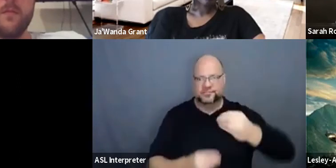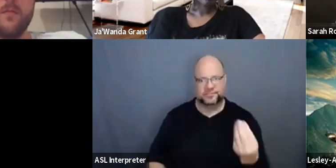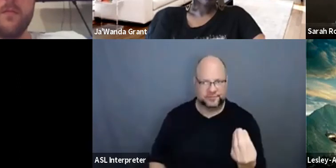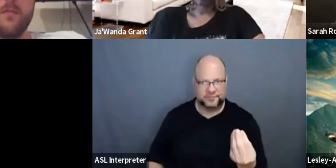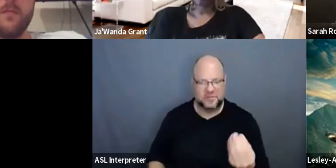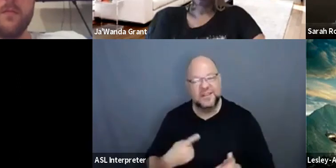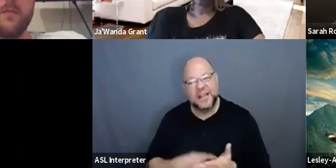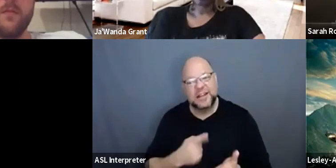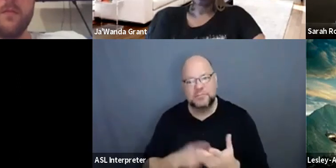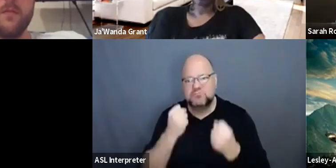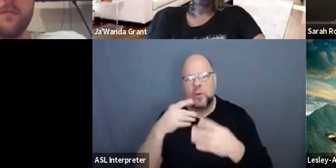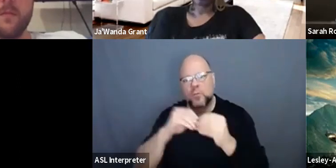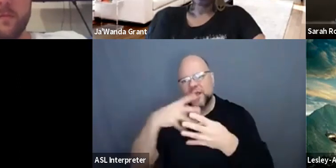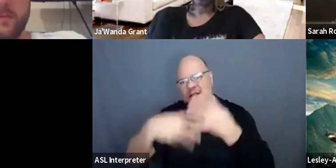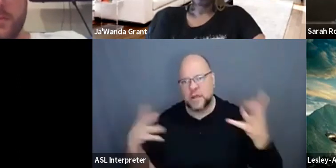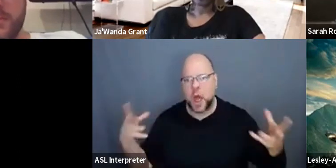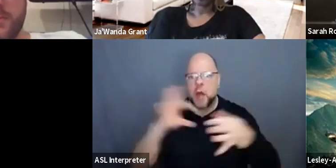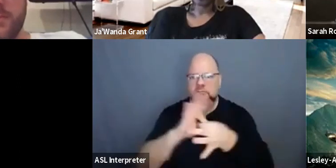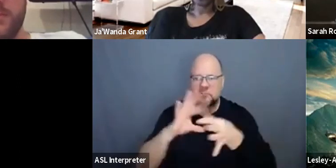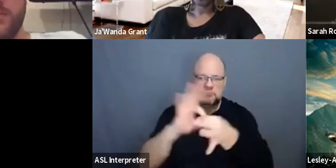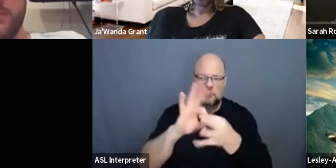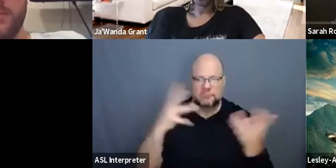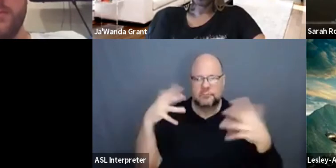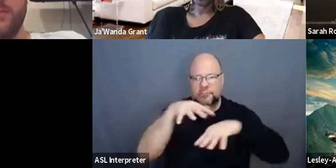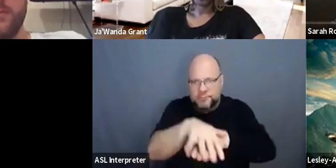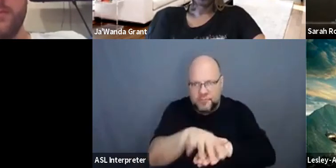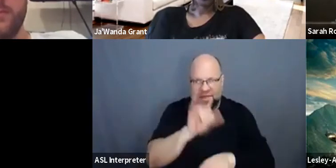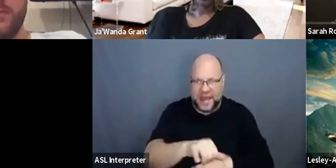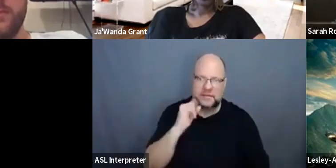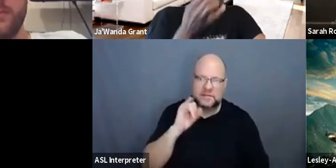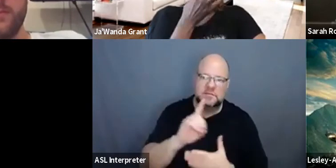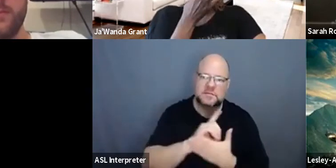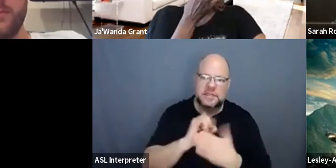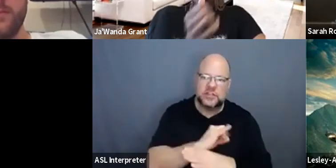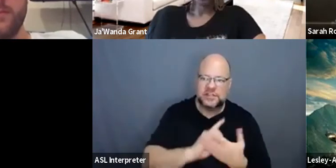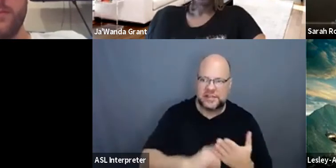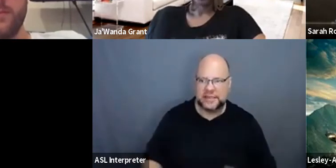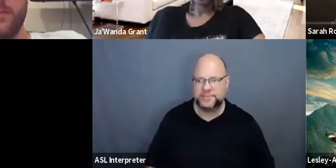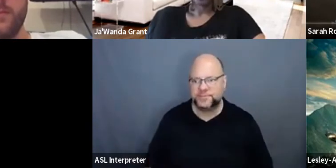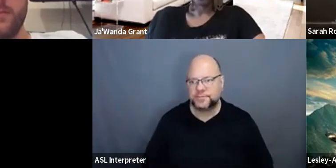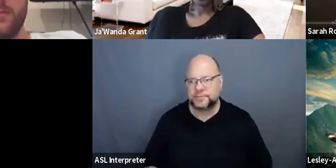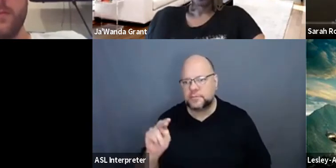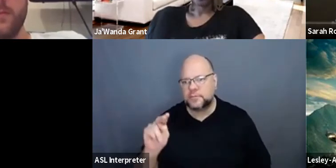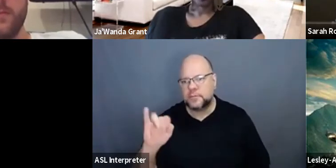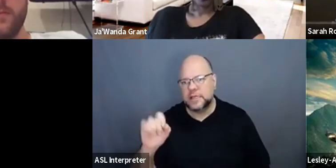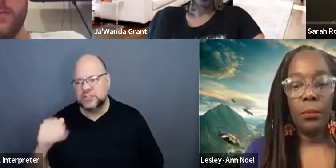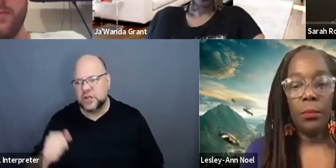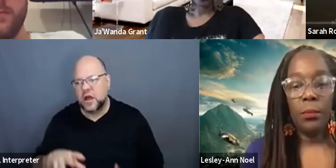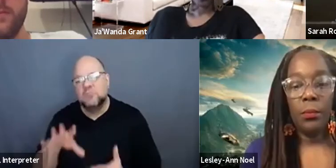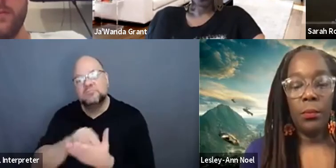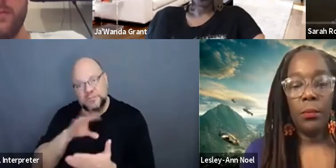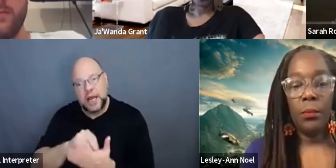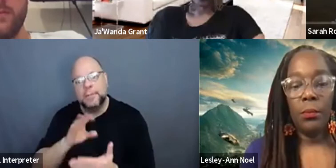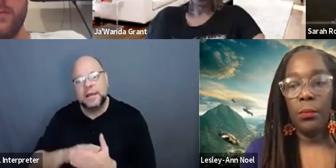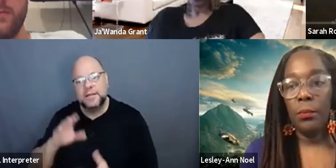it deals with a host of things that come together. I did copy down the mural board link. So if anyone